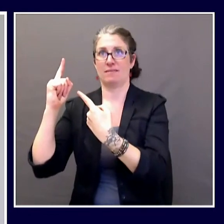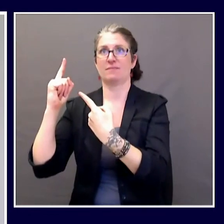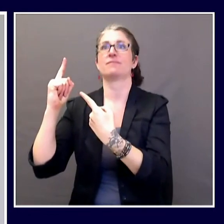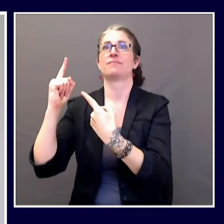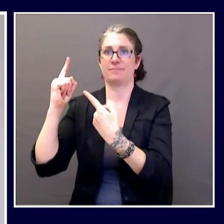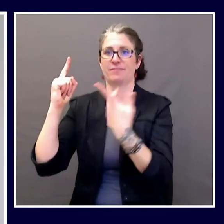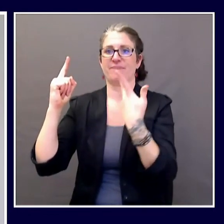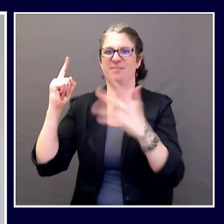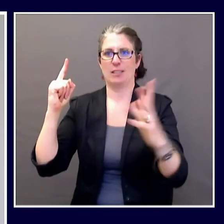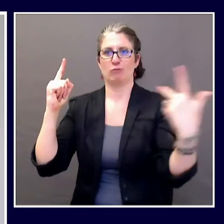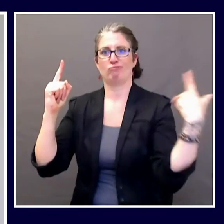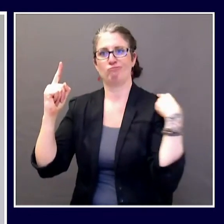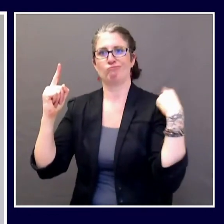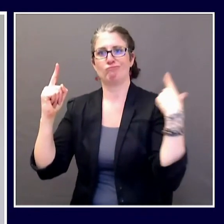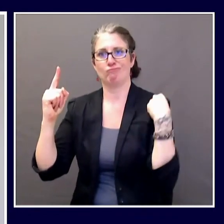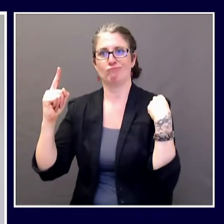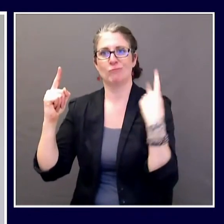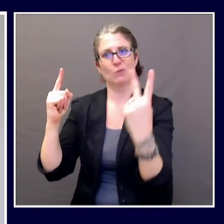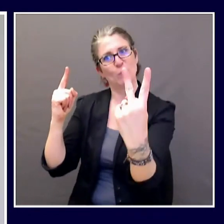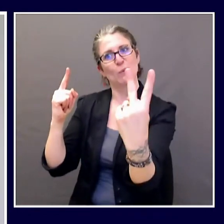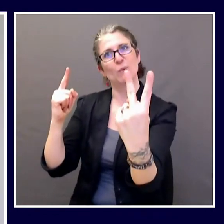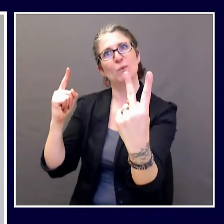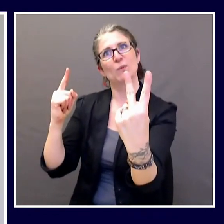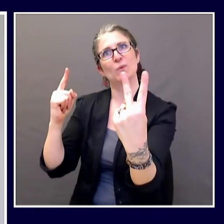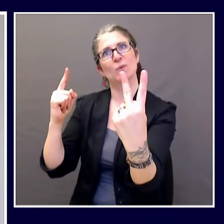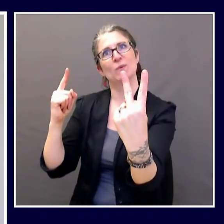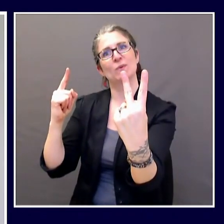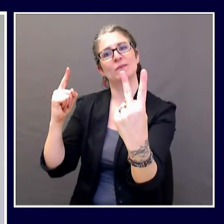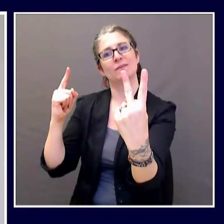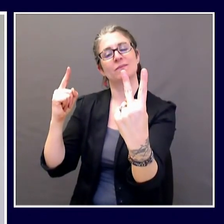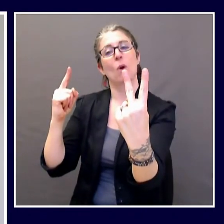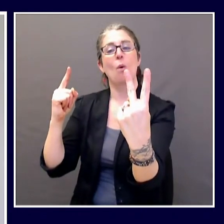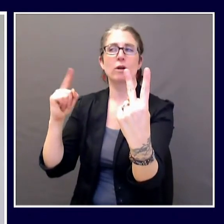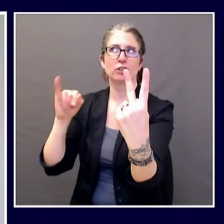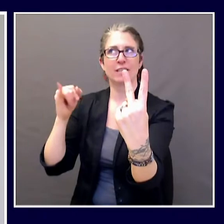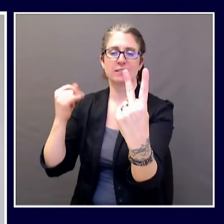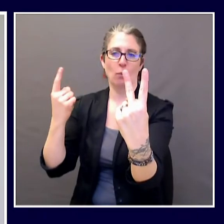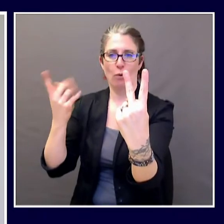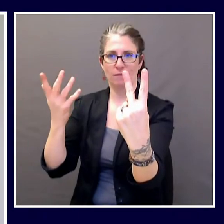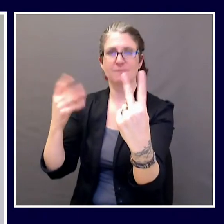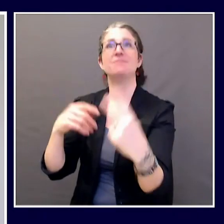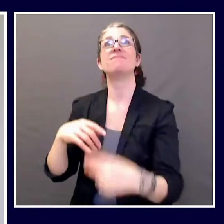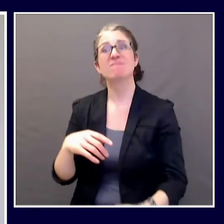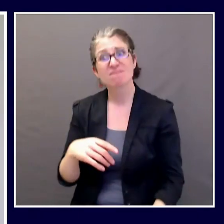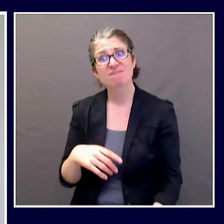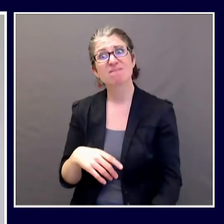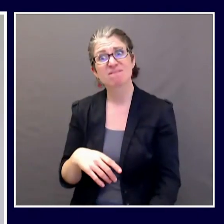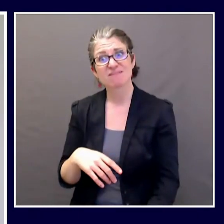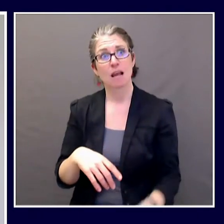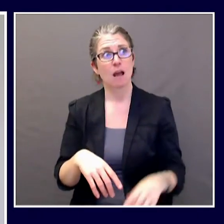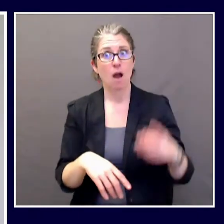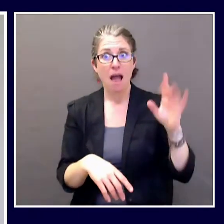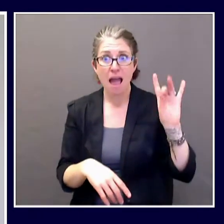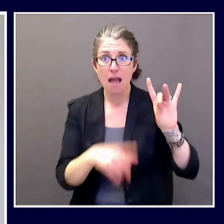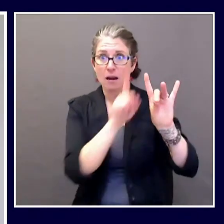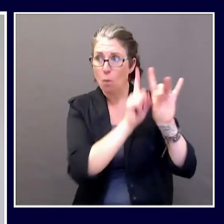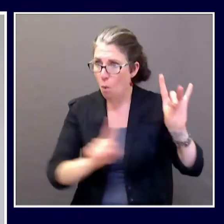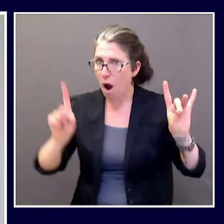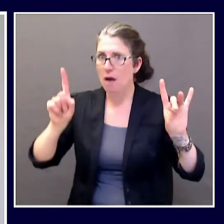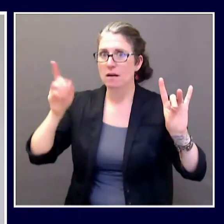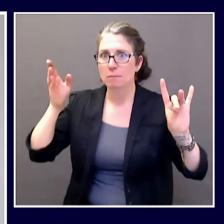a single dose of the J&J vaccine, 1 in 8. That is our road to